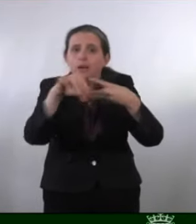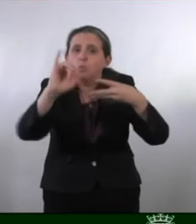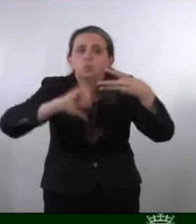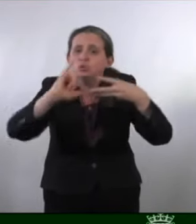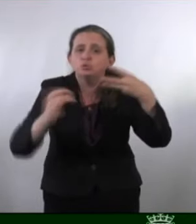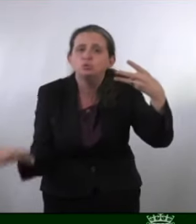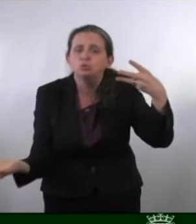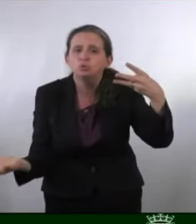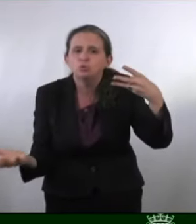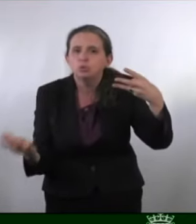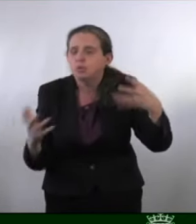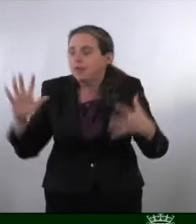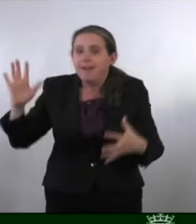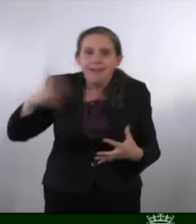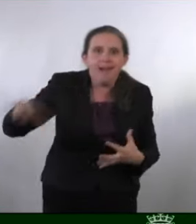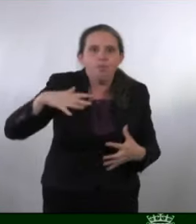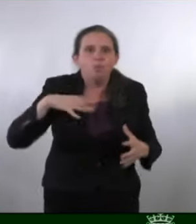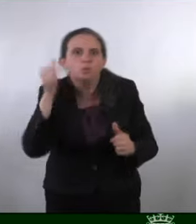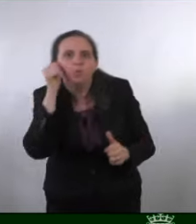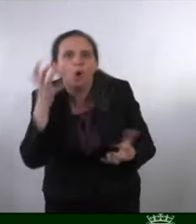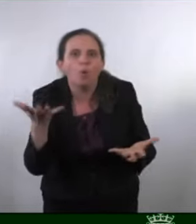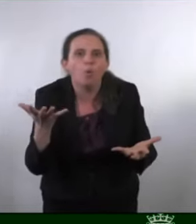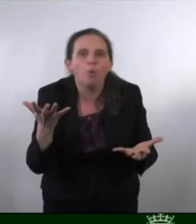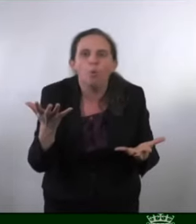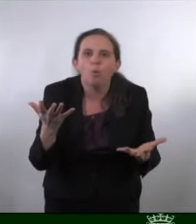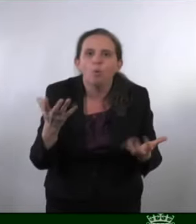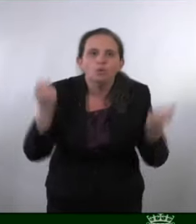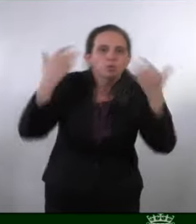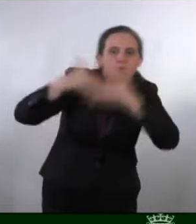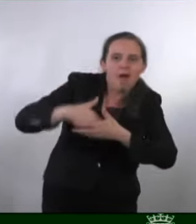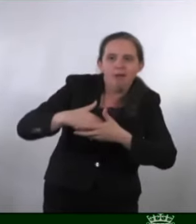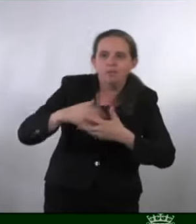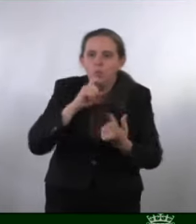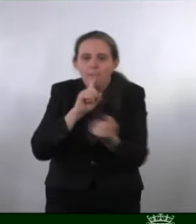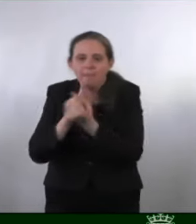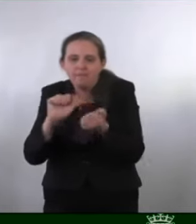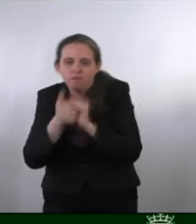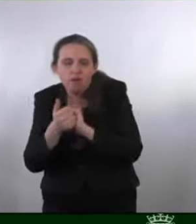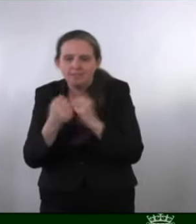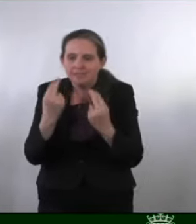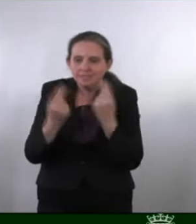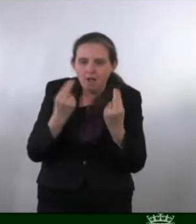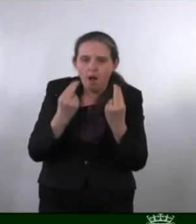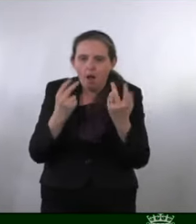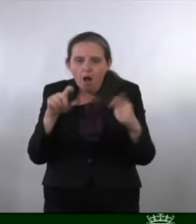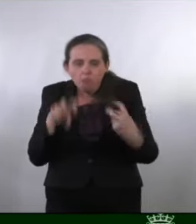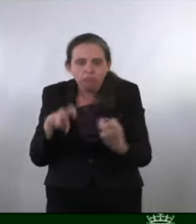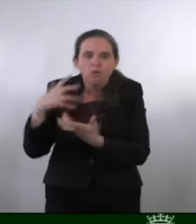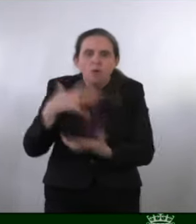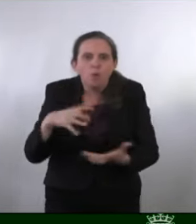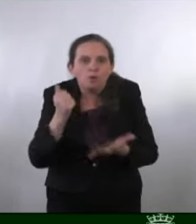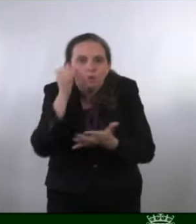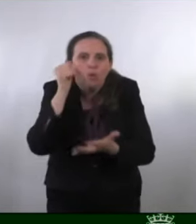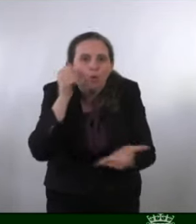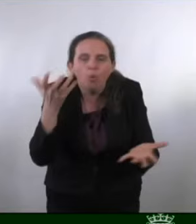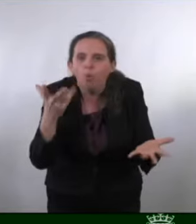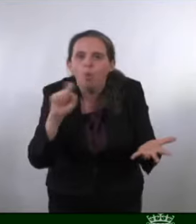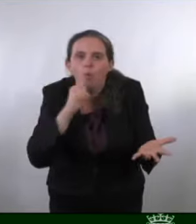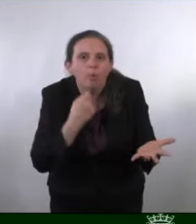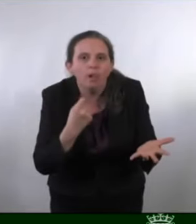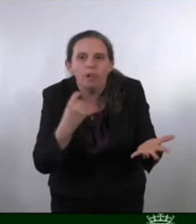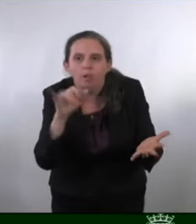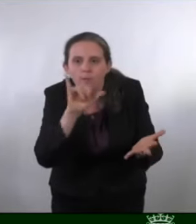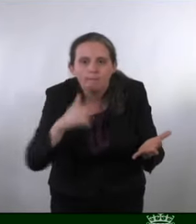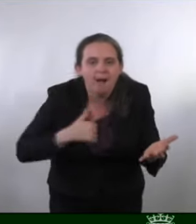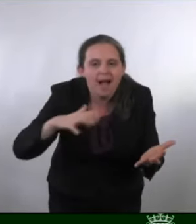question everybody's going to be asking over their kitchen table tonight. I had a round table with business leaders this morning, and it's the first question